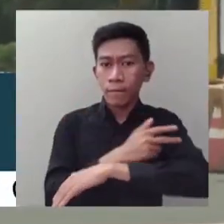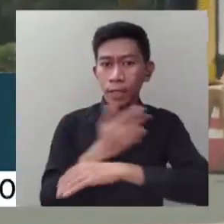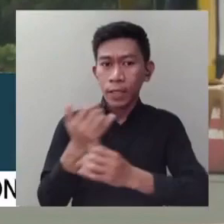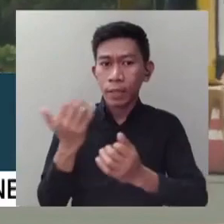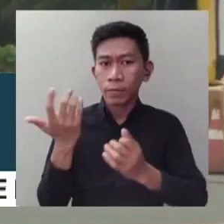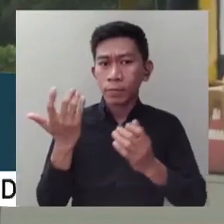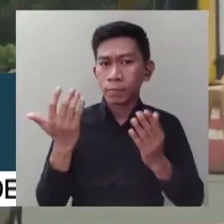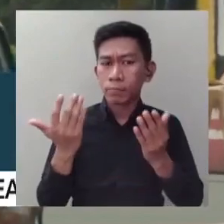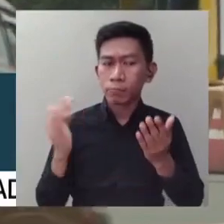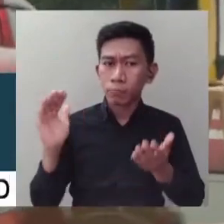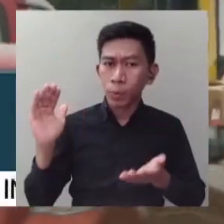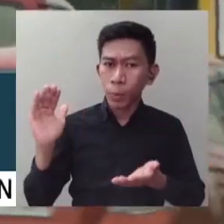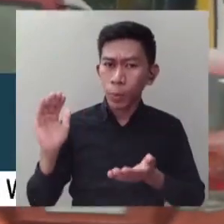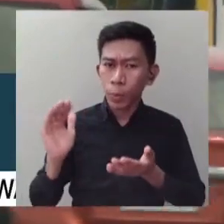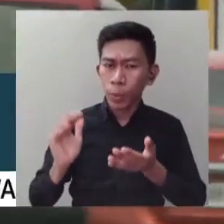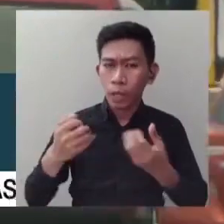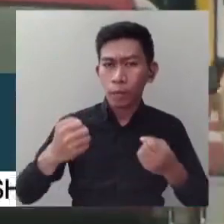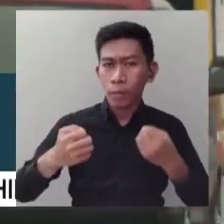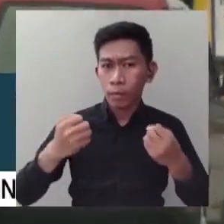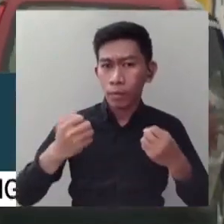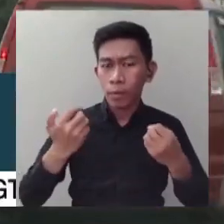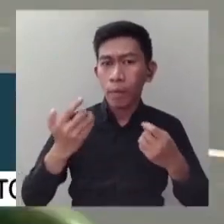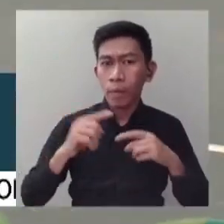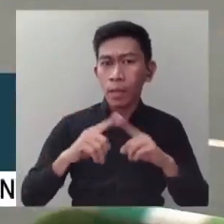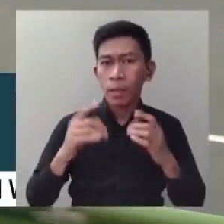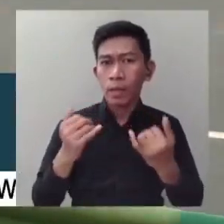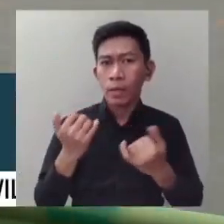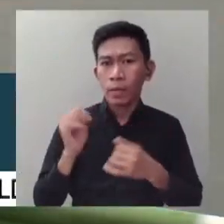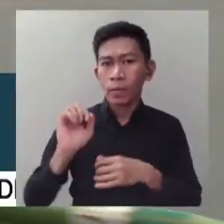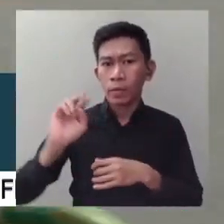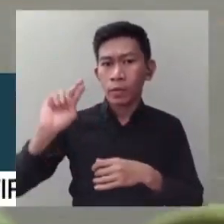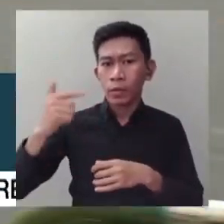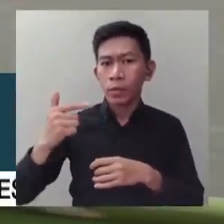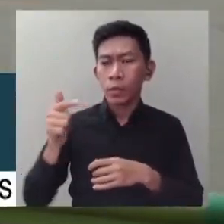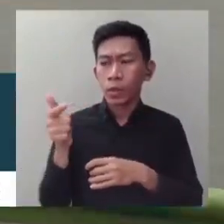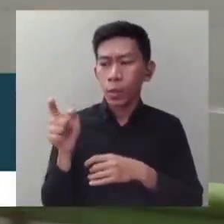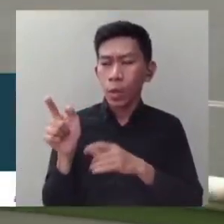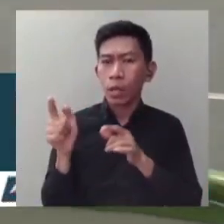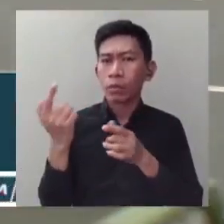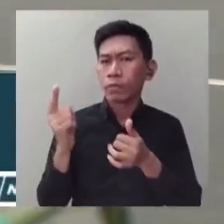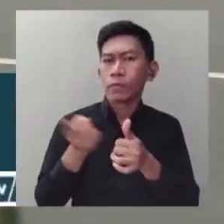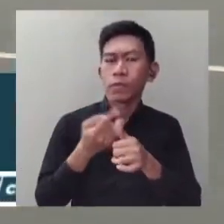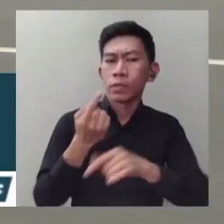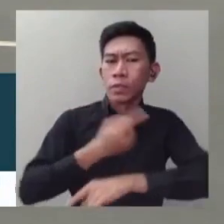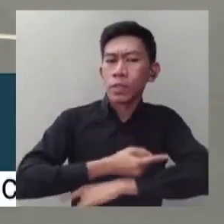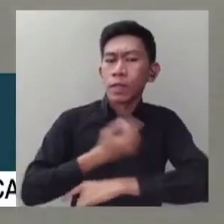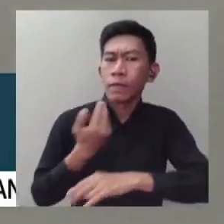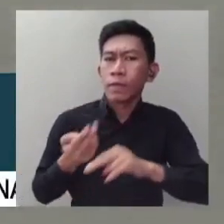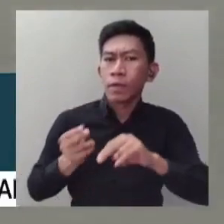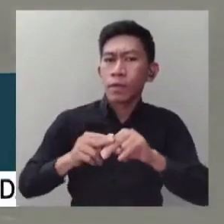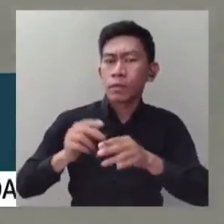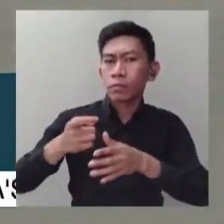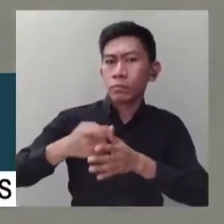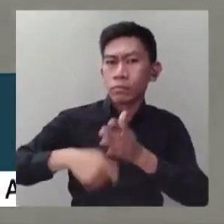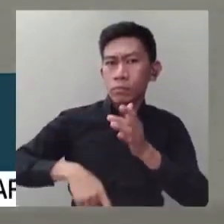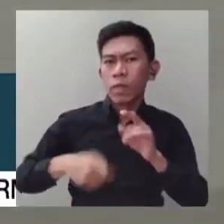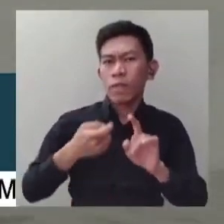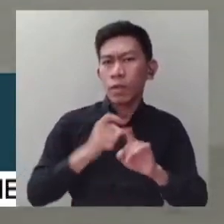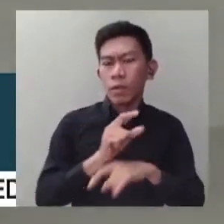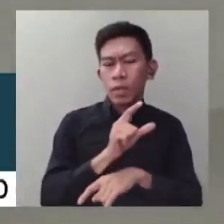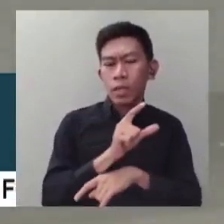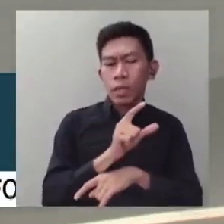today. However, today, August 21, is the first day that they will be collecting higher toll as approved by the Toll Regulatory Board, or